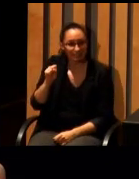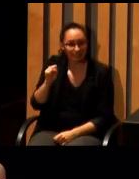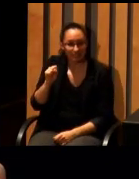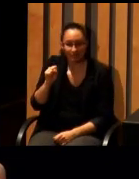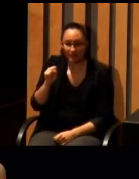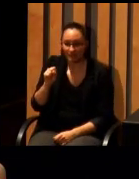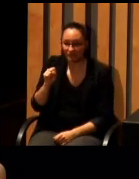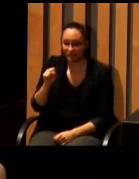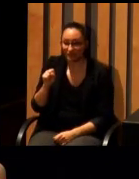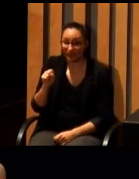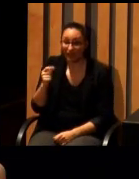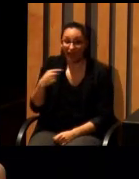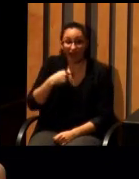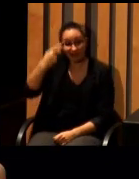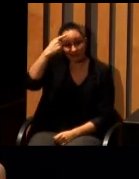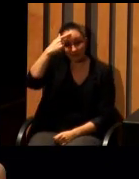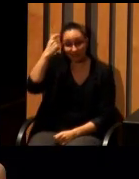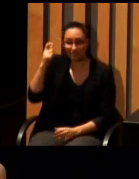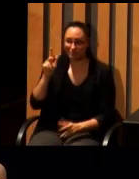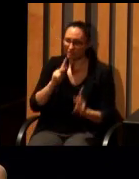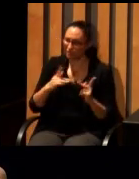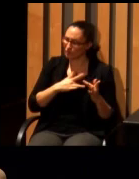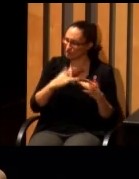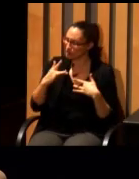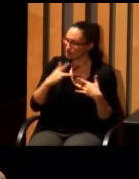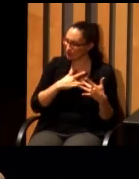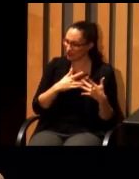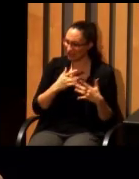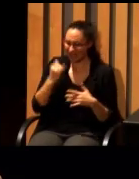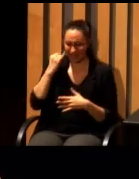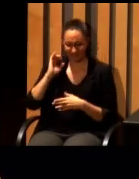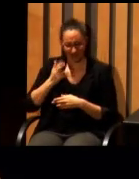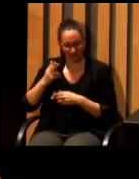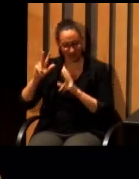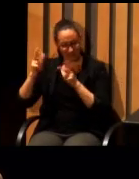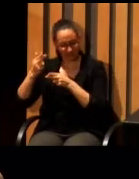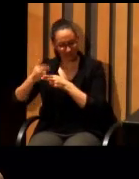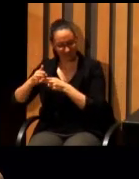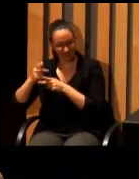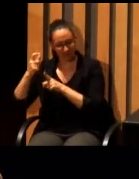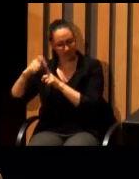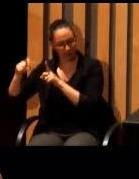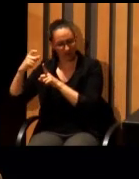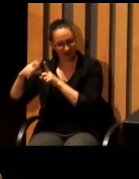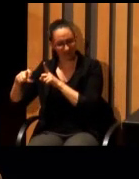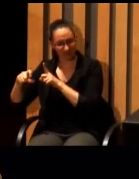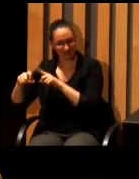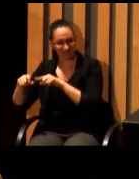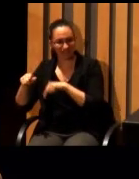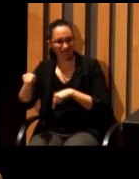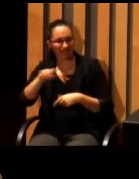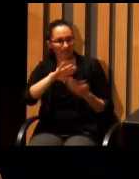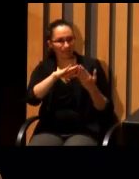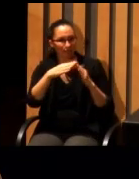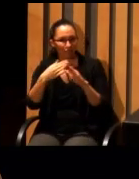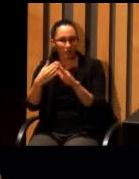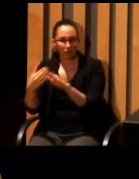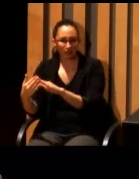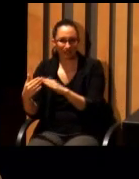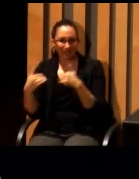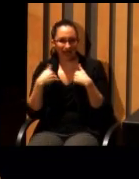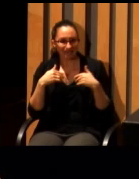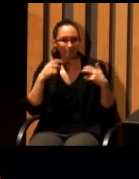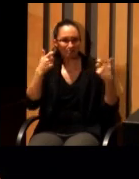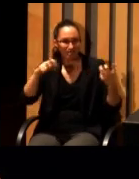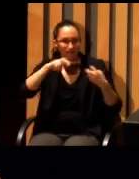in large part in response to a concern about what it meant in the community for the name of the team to be the Bullets when all of this was going